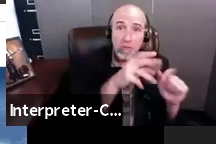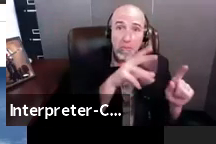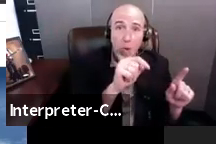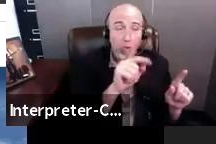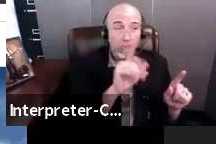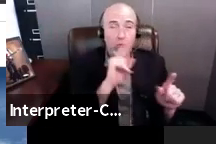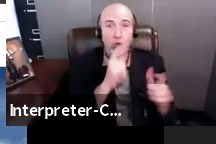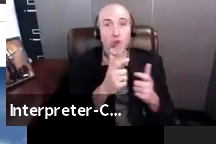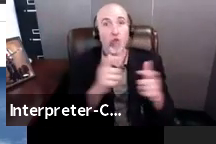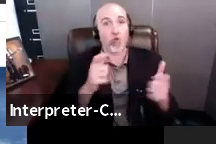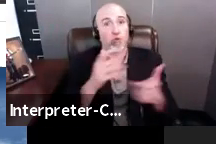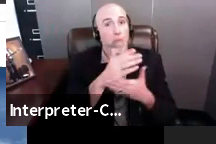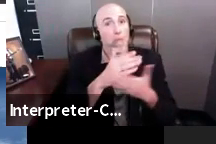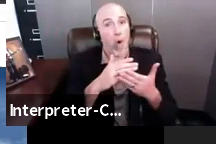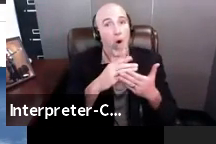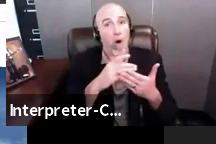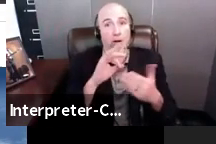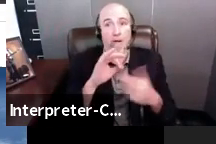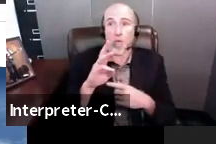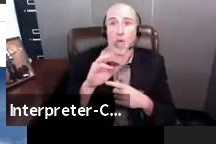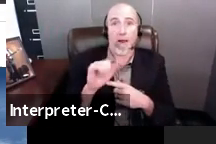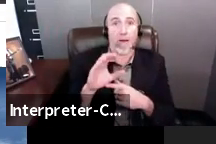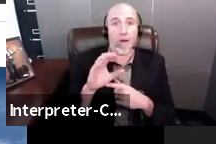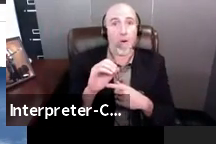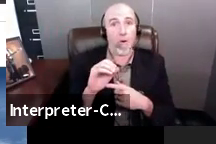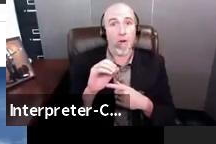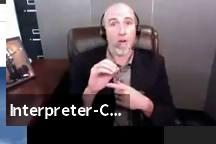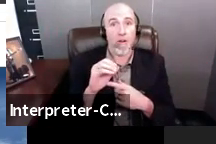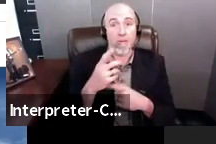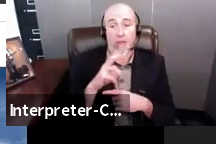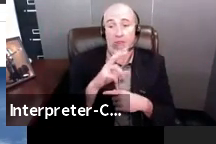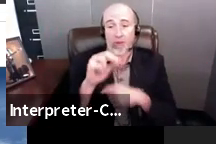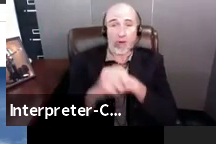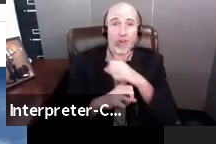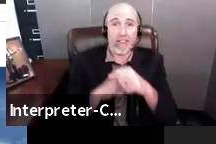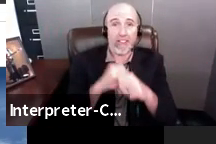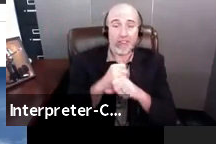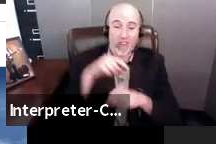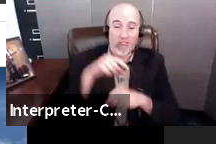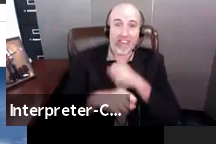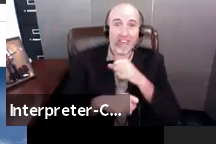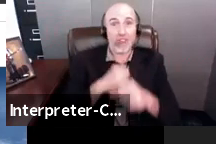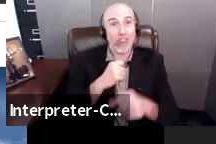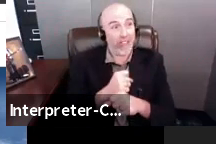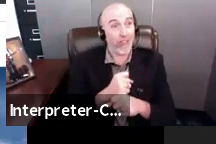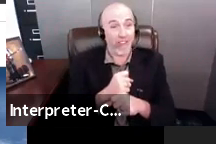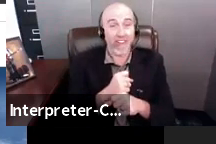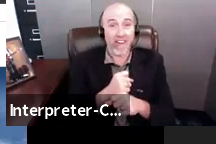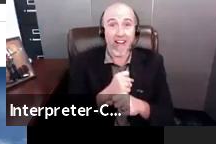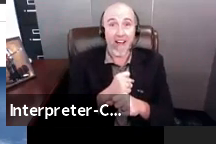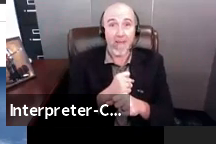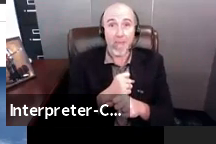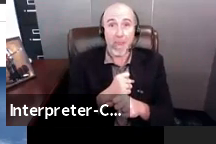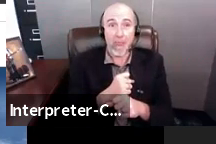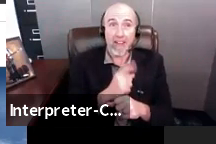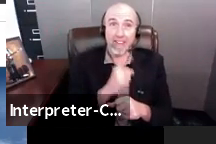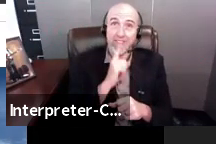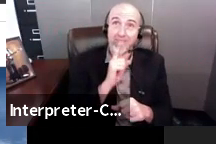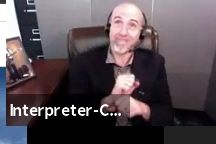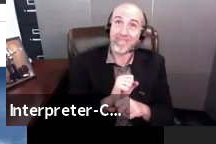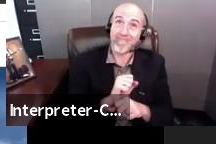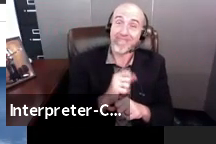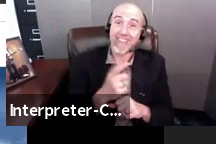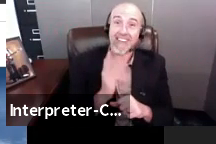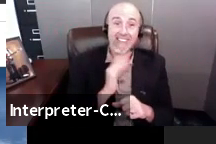part of Waco. 30 years this year, as a matter of fact,